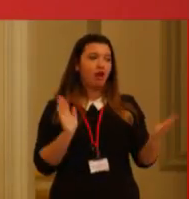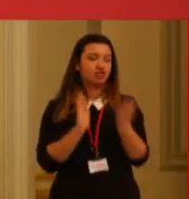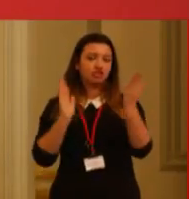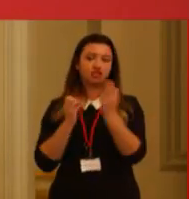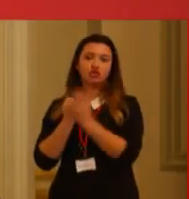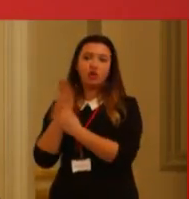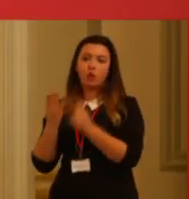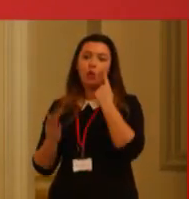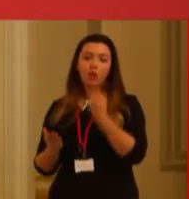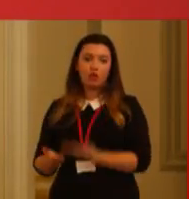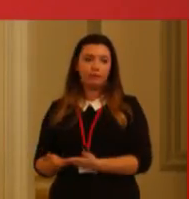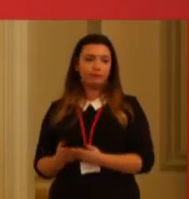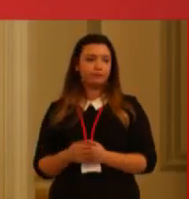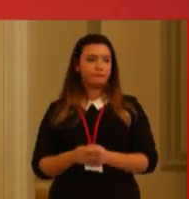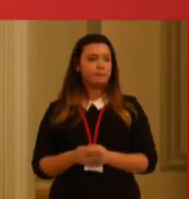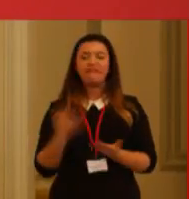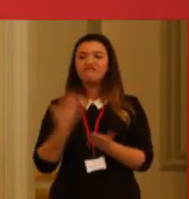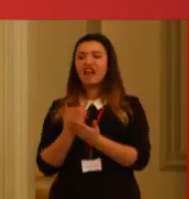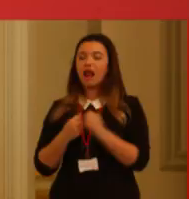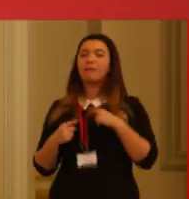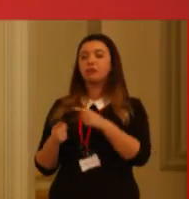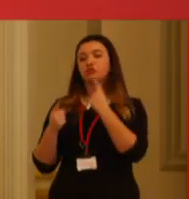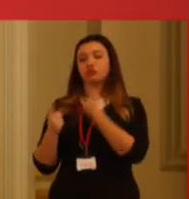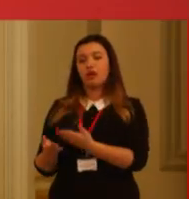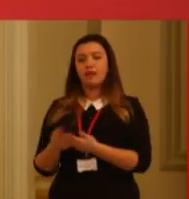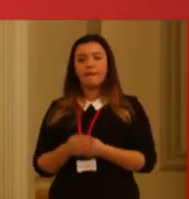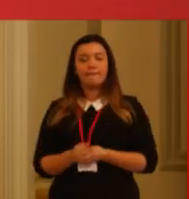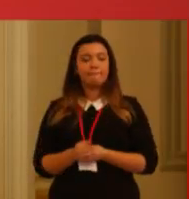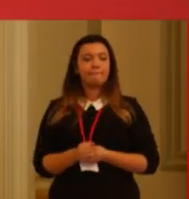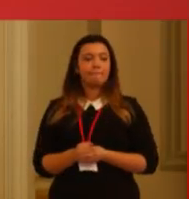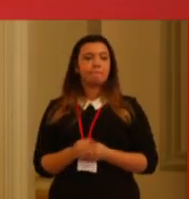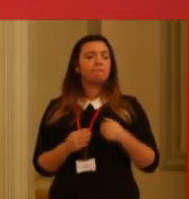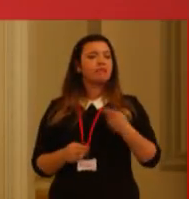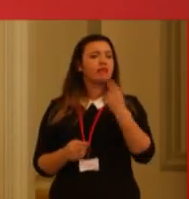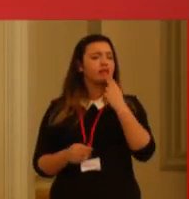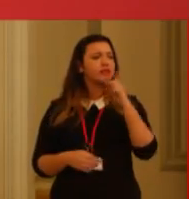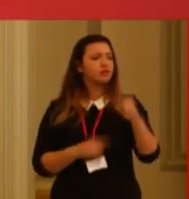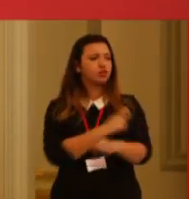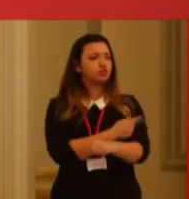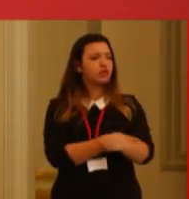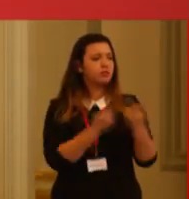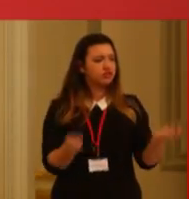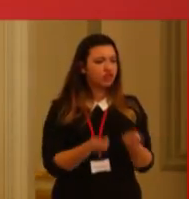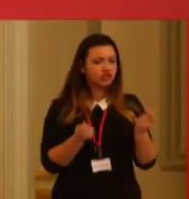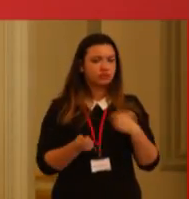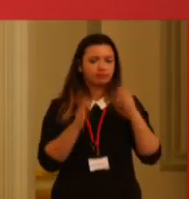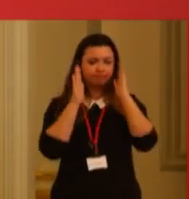problem against women entering the labor market because of lack of preschool education. So like it's